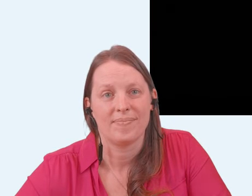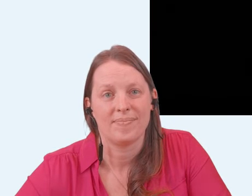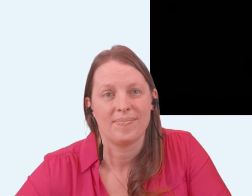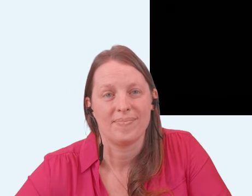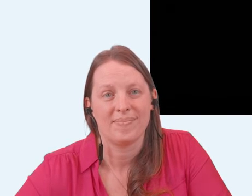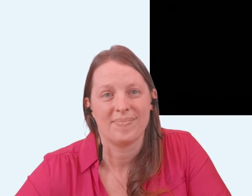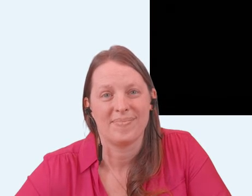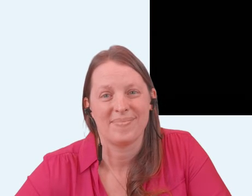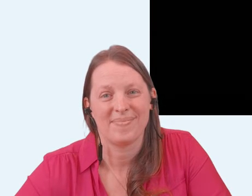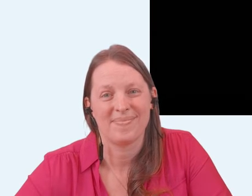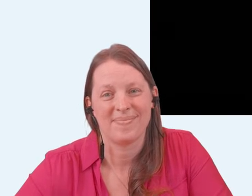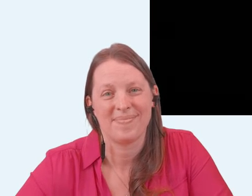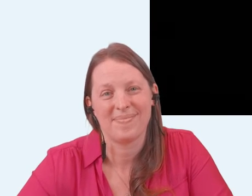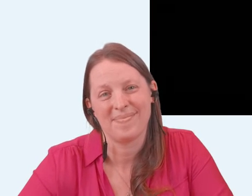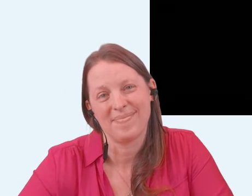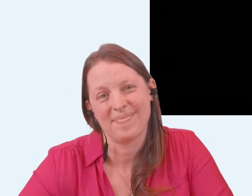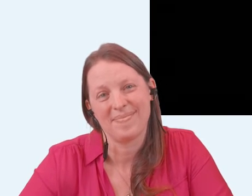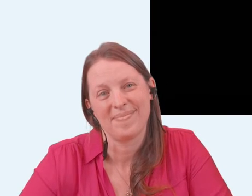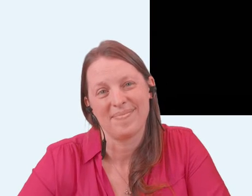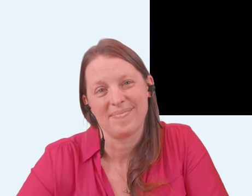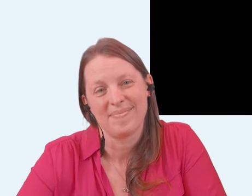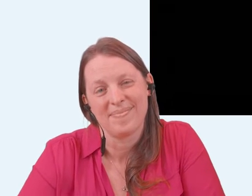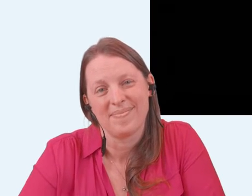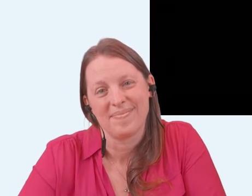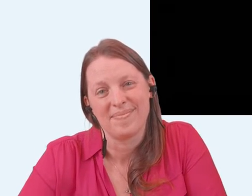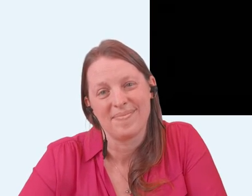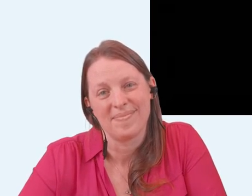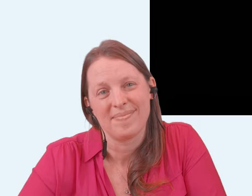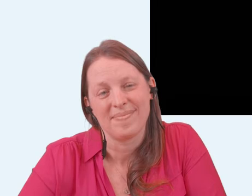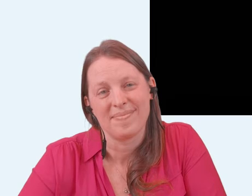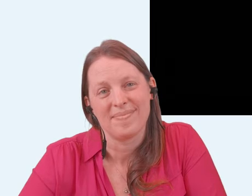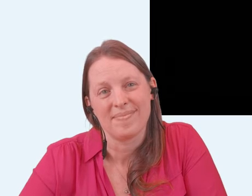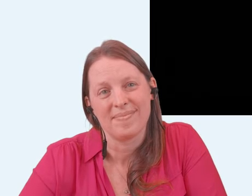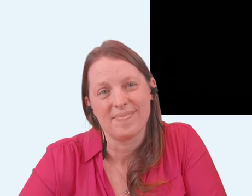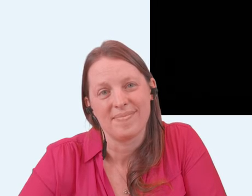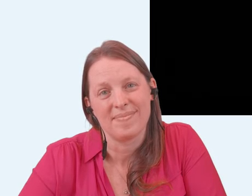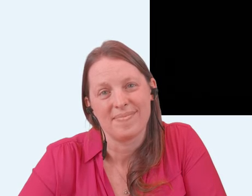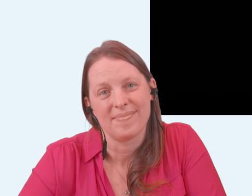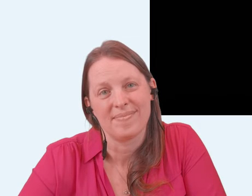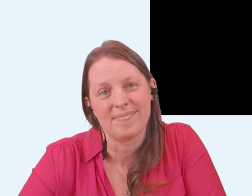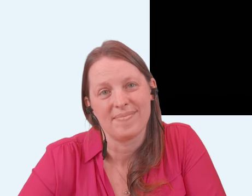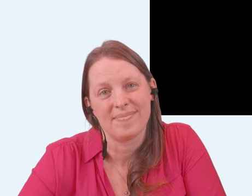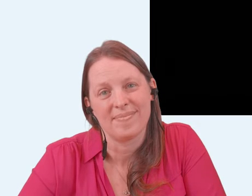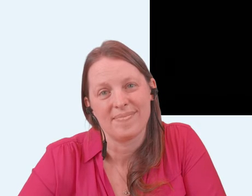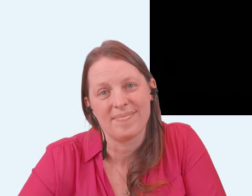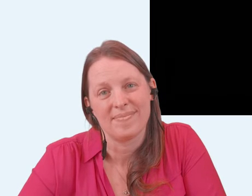2 days after, he retested the patients. Do you remember?